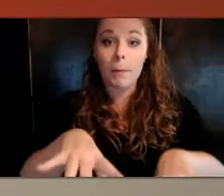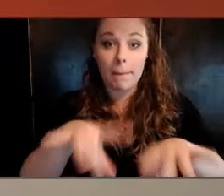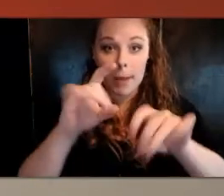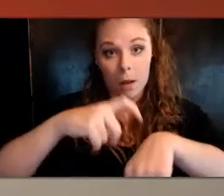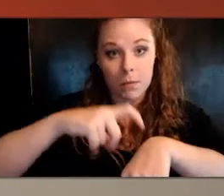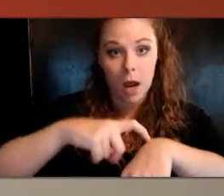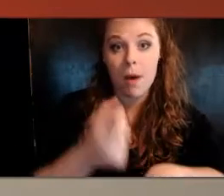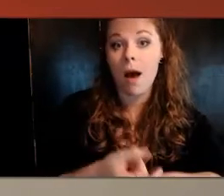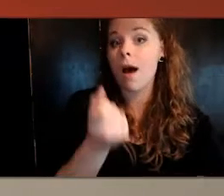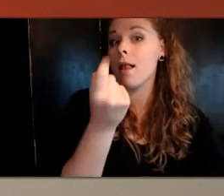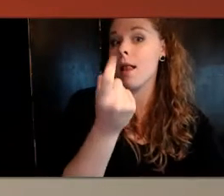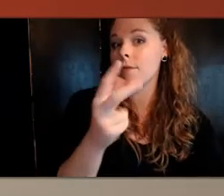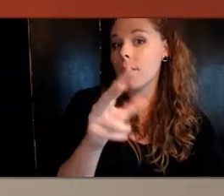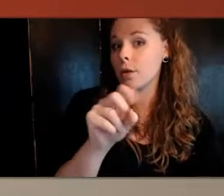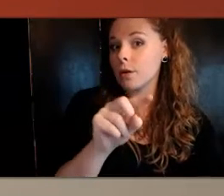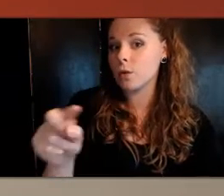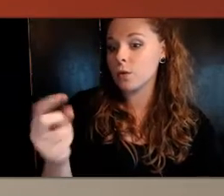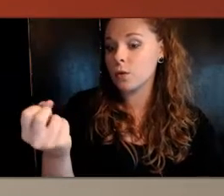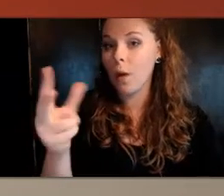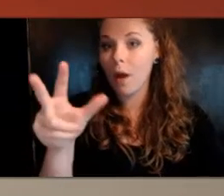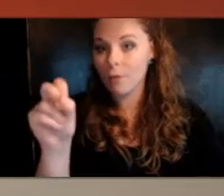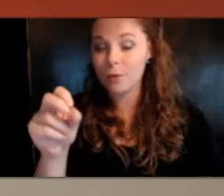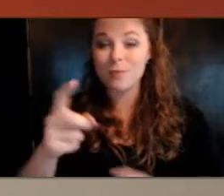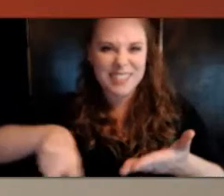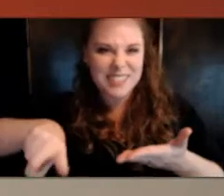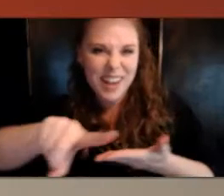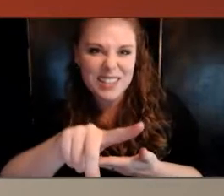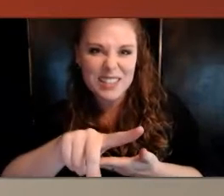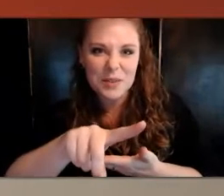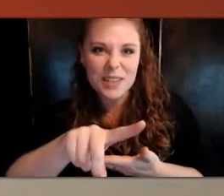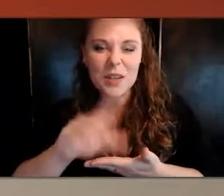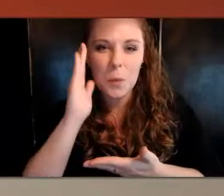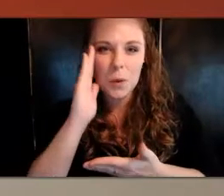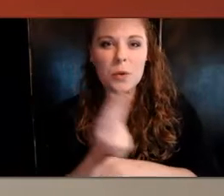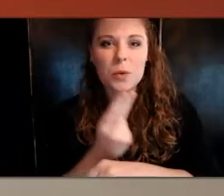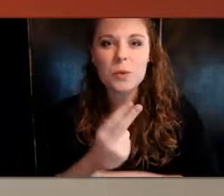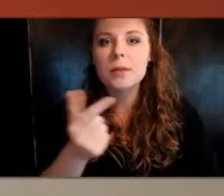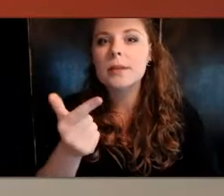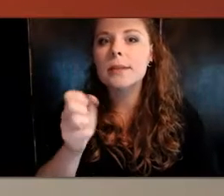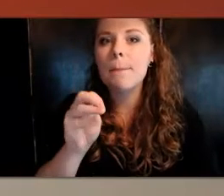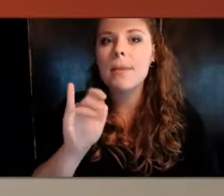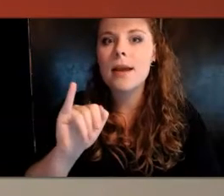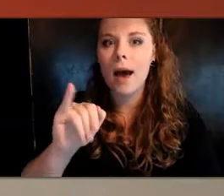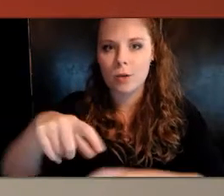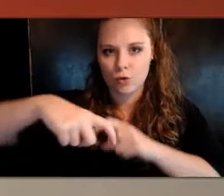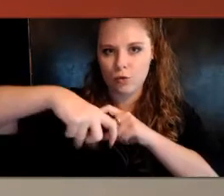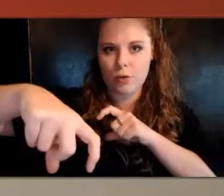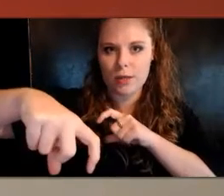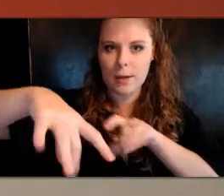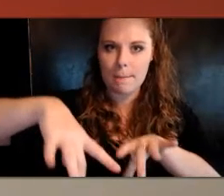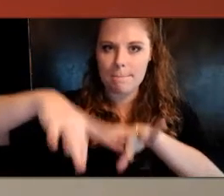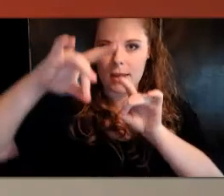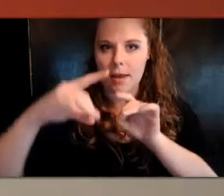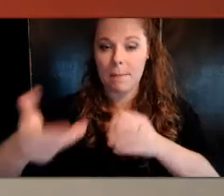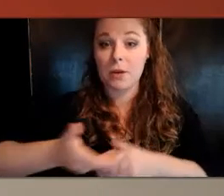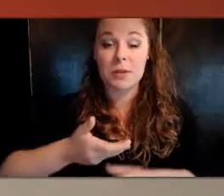week. Starting next week, lunch will be picked up at our Gemini drop-off entrance. That is all for today. Don't forget to